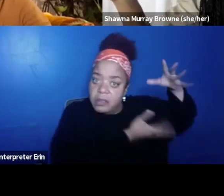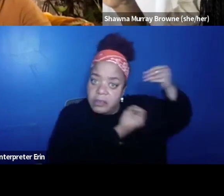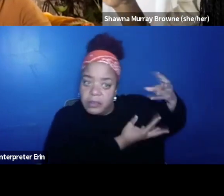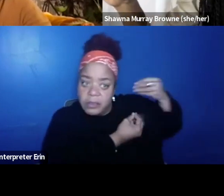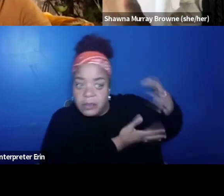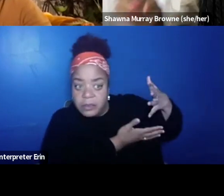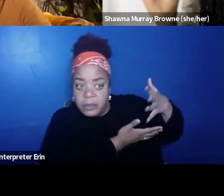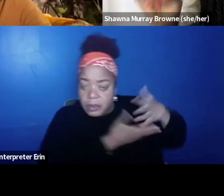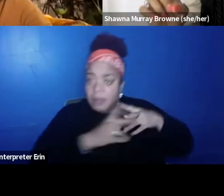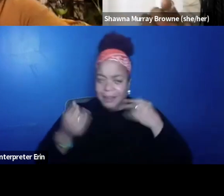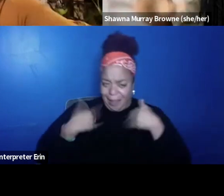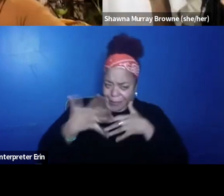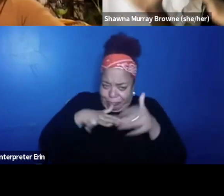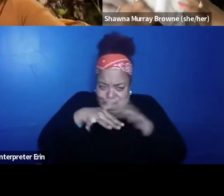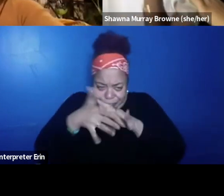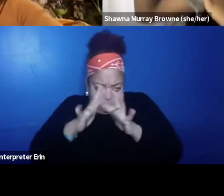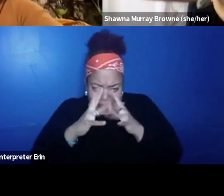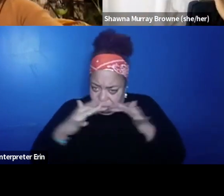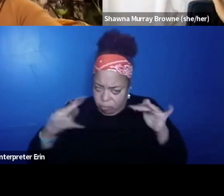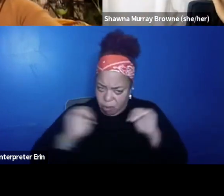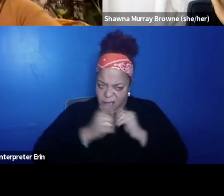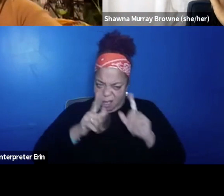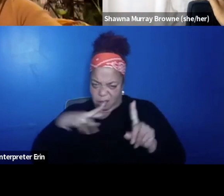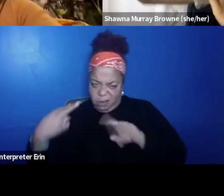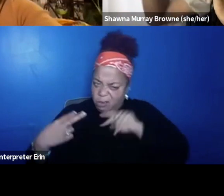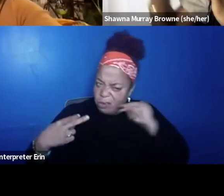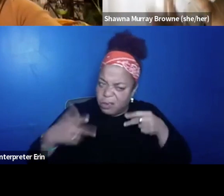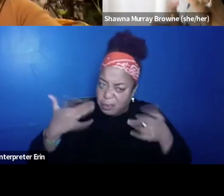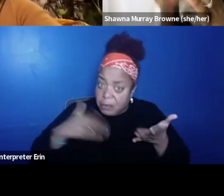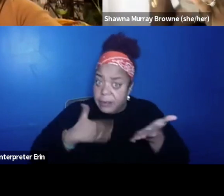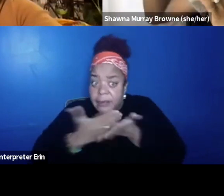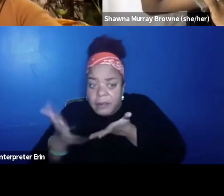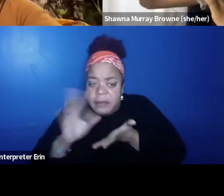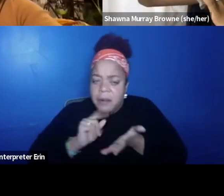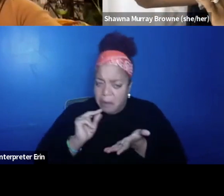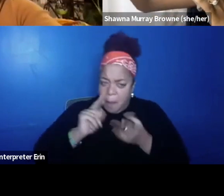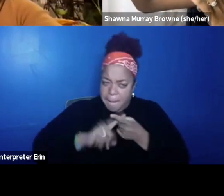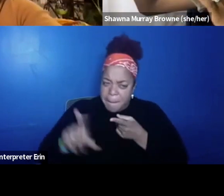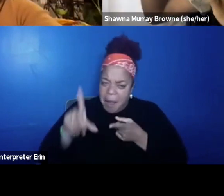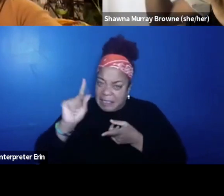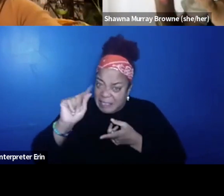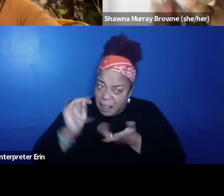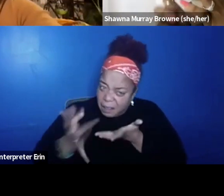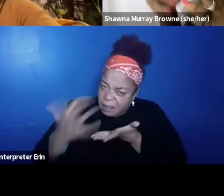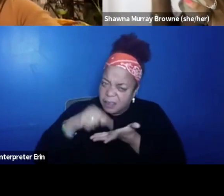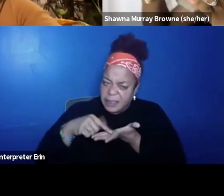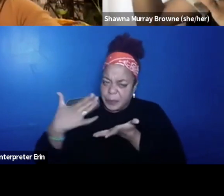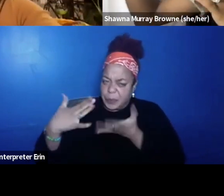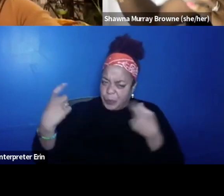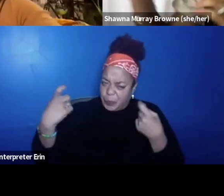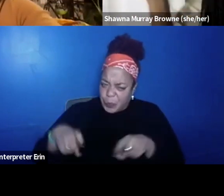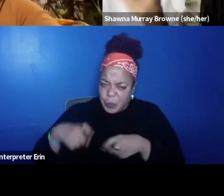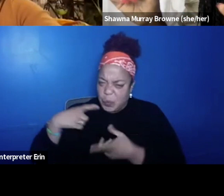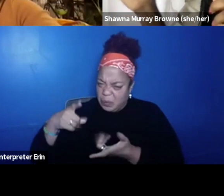in which surveillance works. However, this is a large data system that feeds the medical industrial complex, that guides